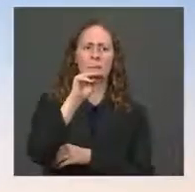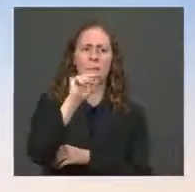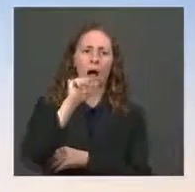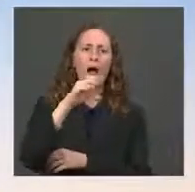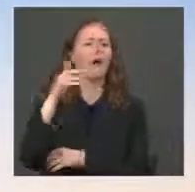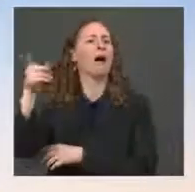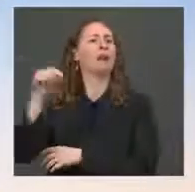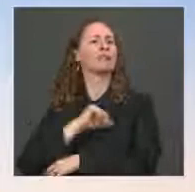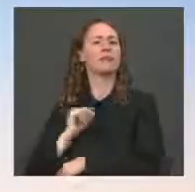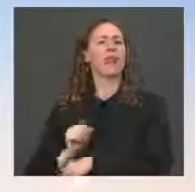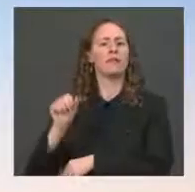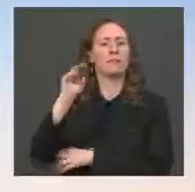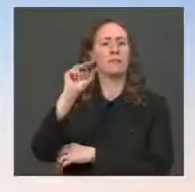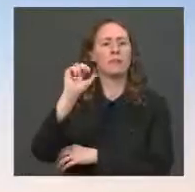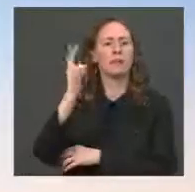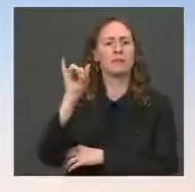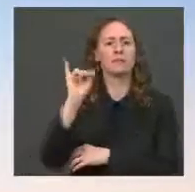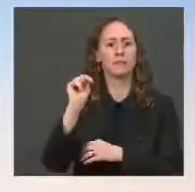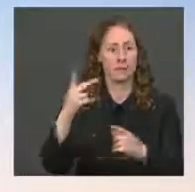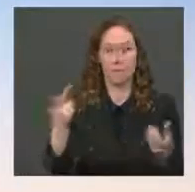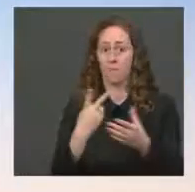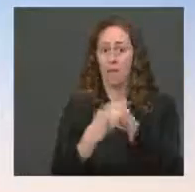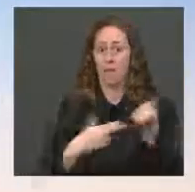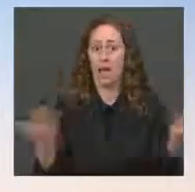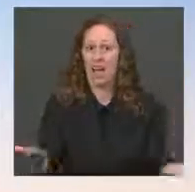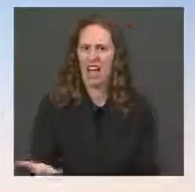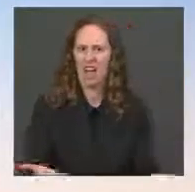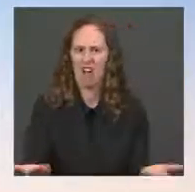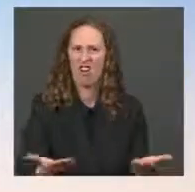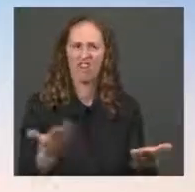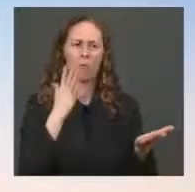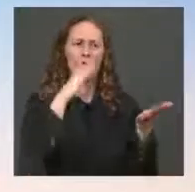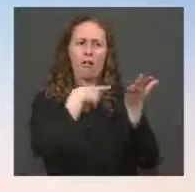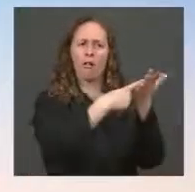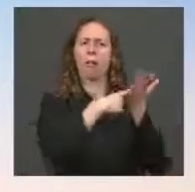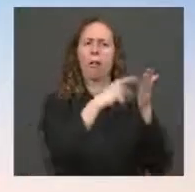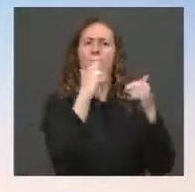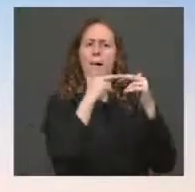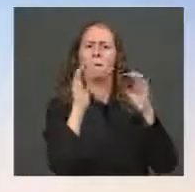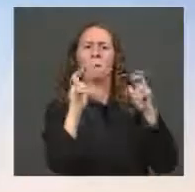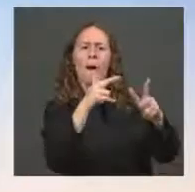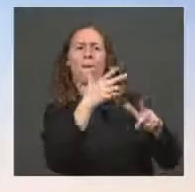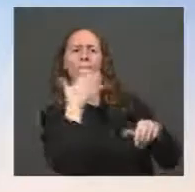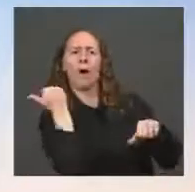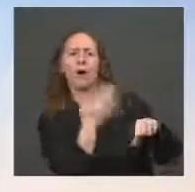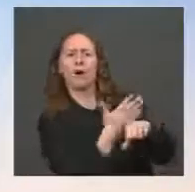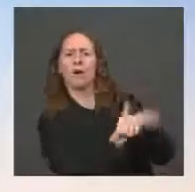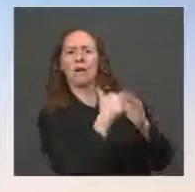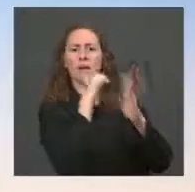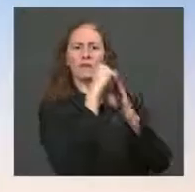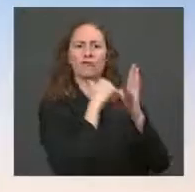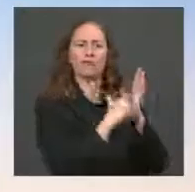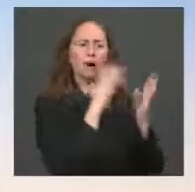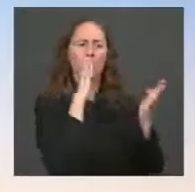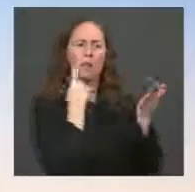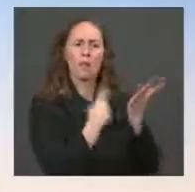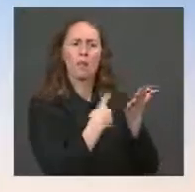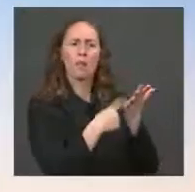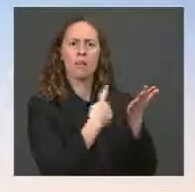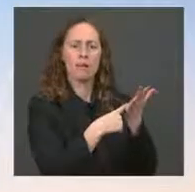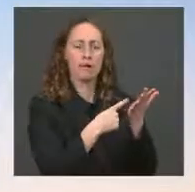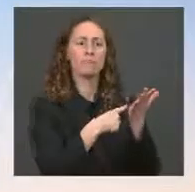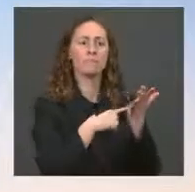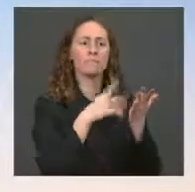to discuss the Build Back Better agenda and the path forward. And I know one of the meetings was happening. One of them is happening later